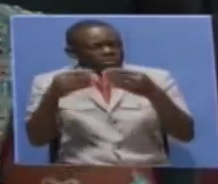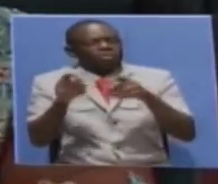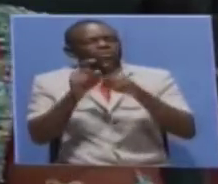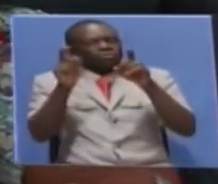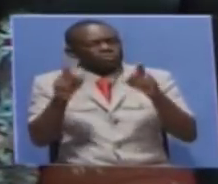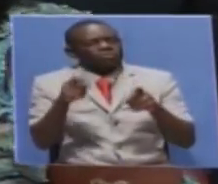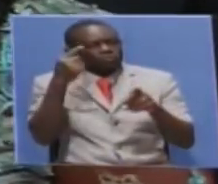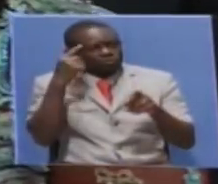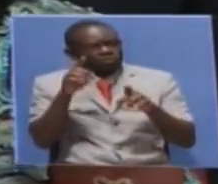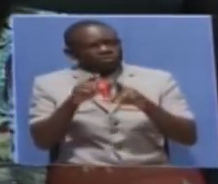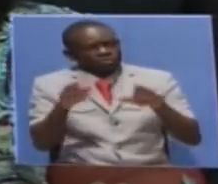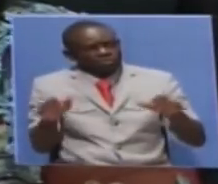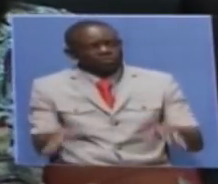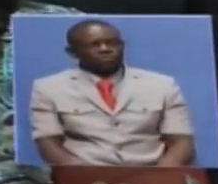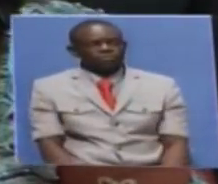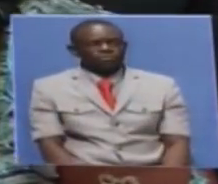work with